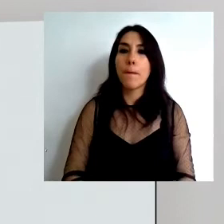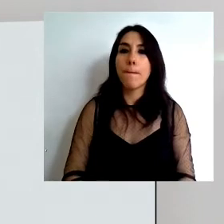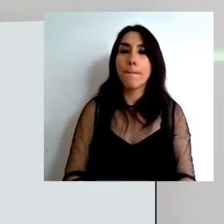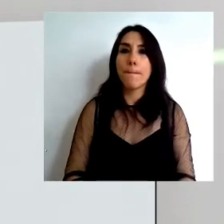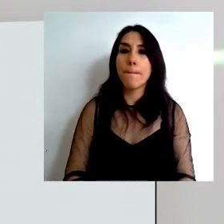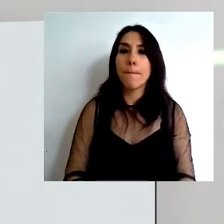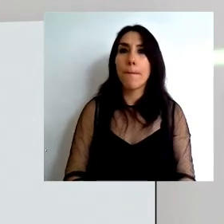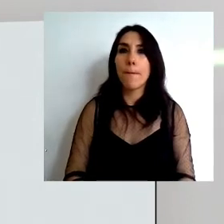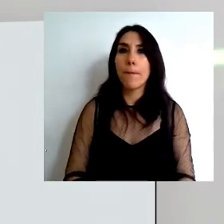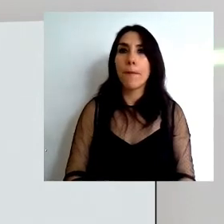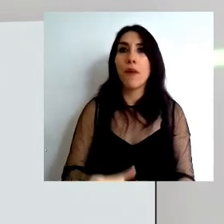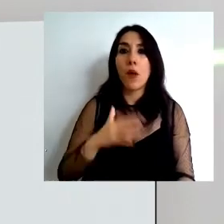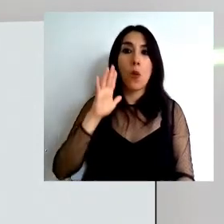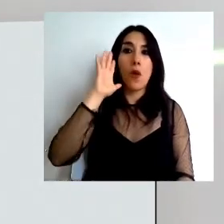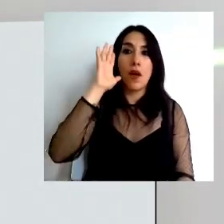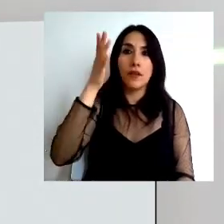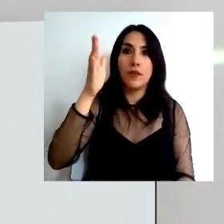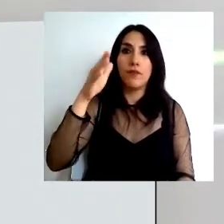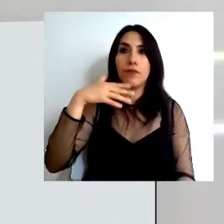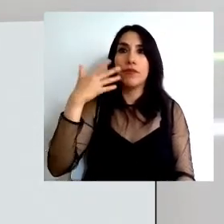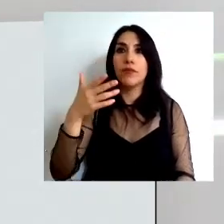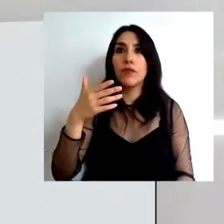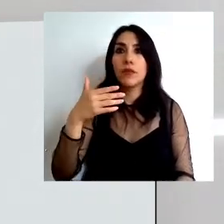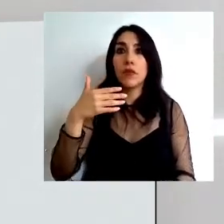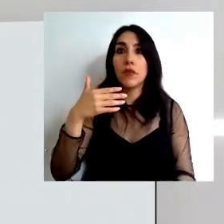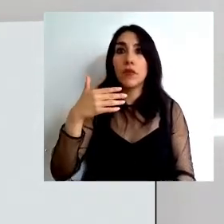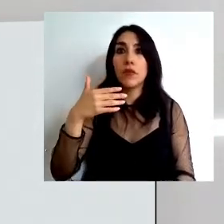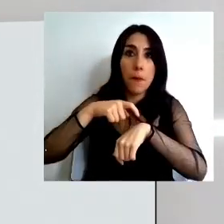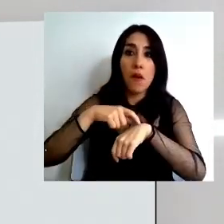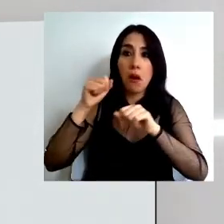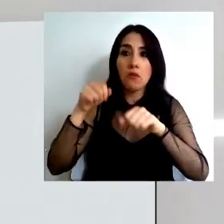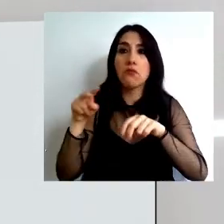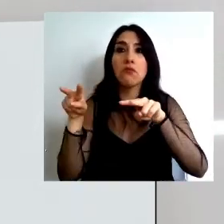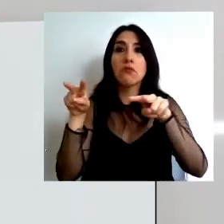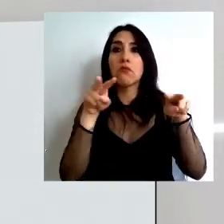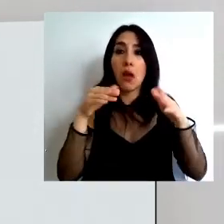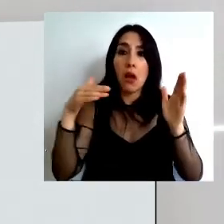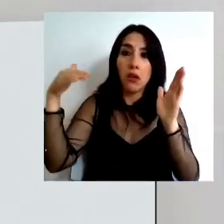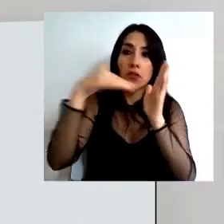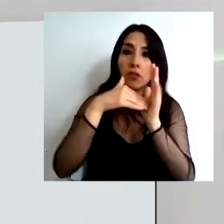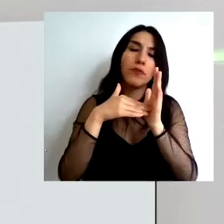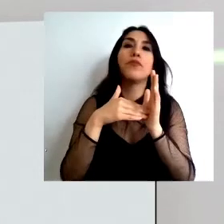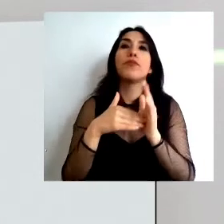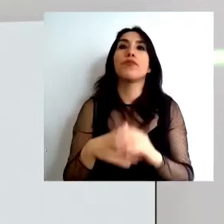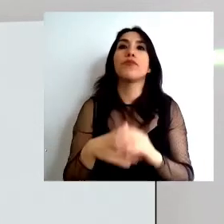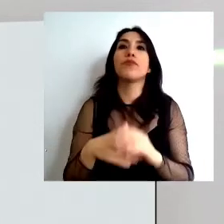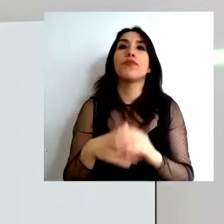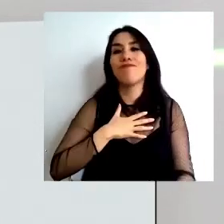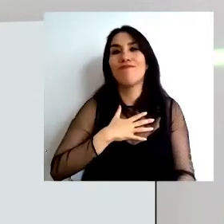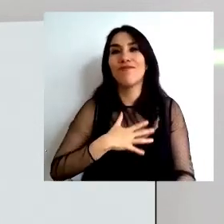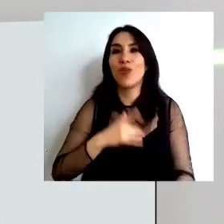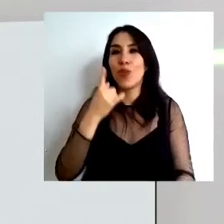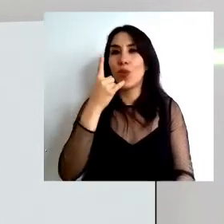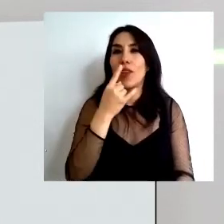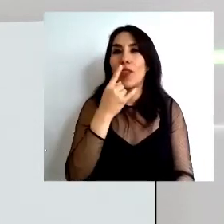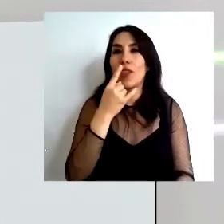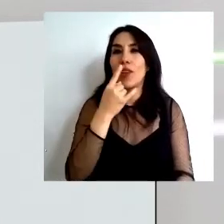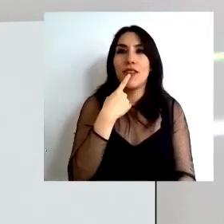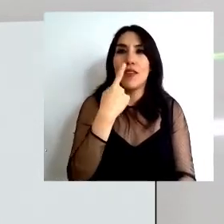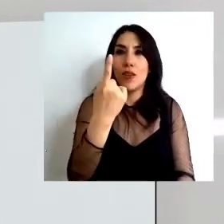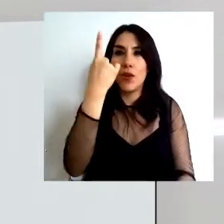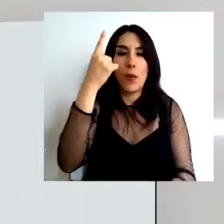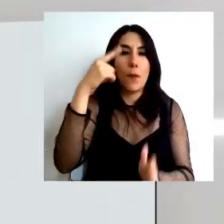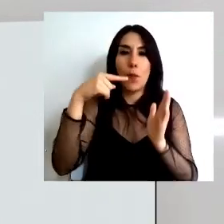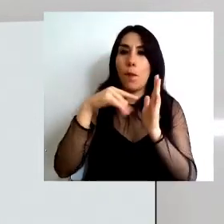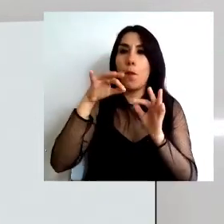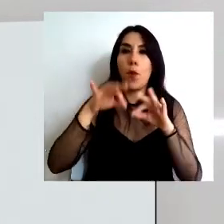to mention one more point, is that, I mean, here we've been talking a lot about, or focusing perhaps